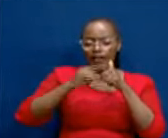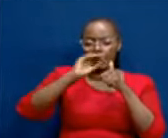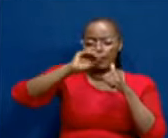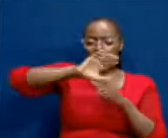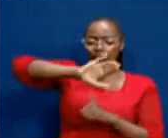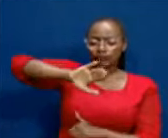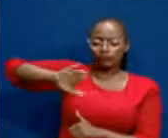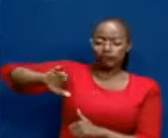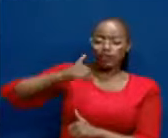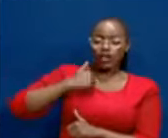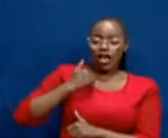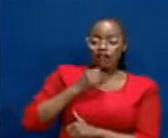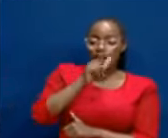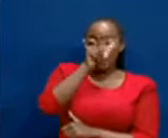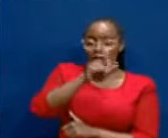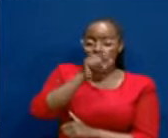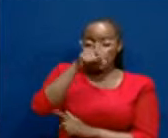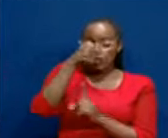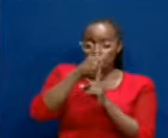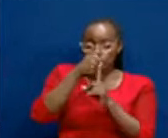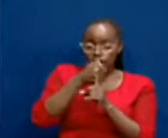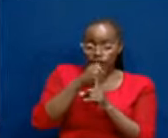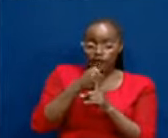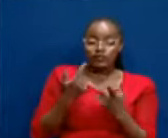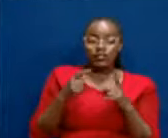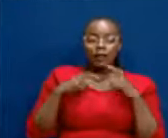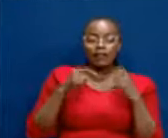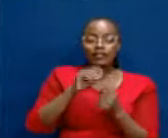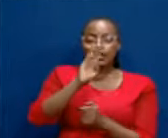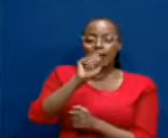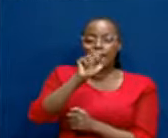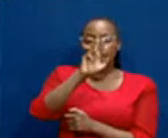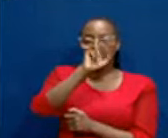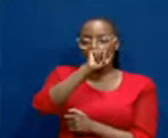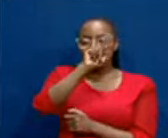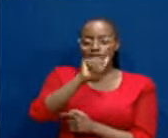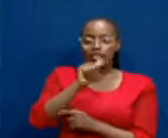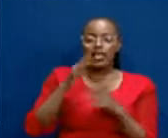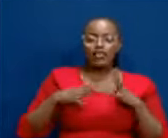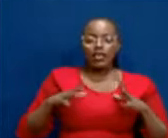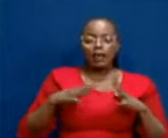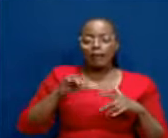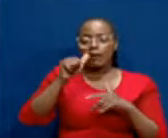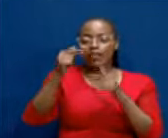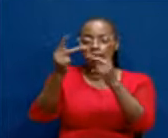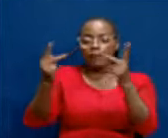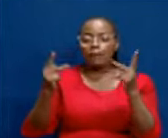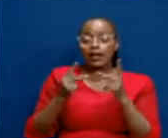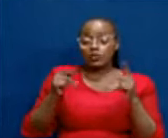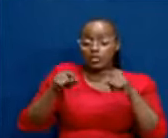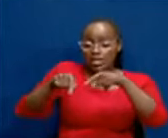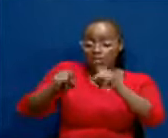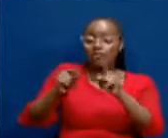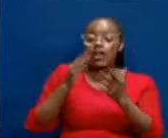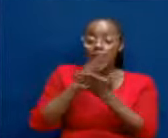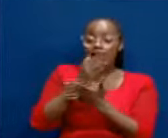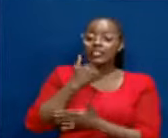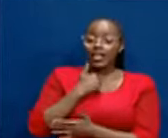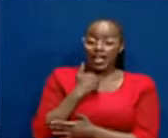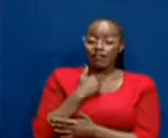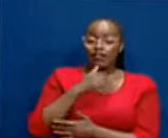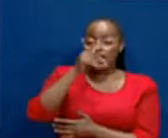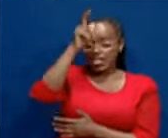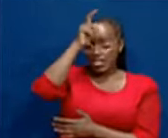time somebody has to fight for Pastor Baraza and the likes of the people in other places, because they too have a right. And by the way,